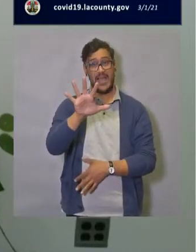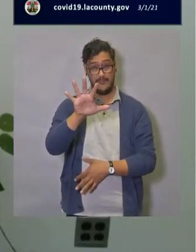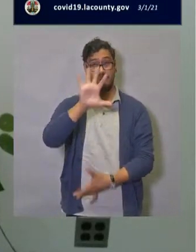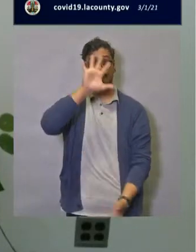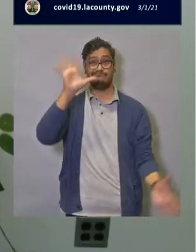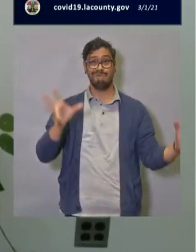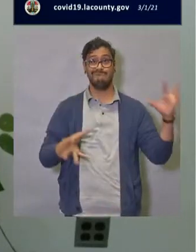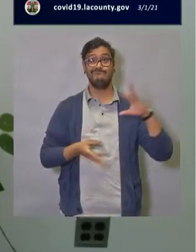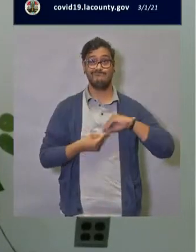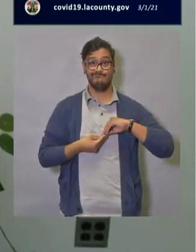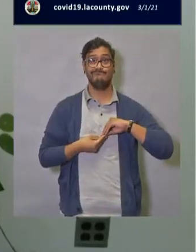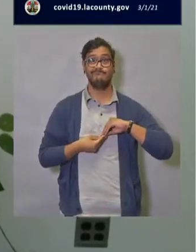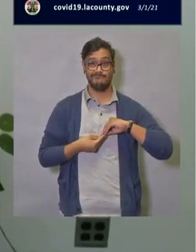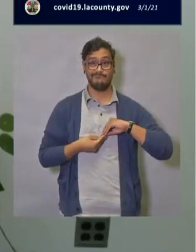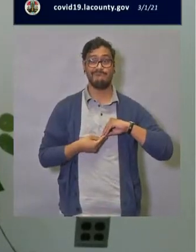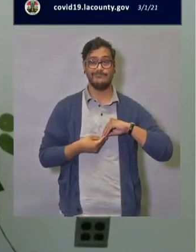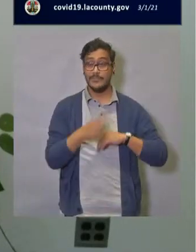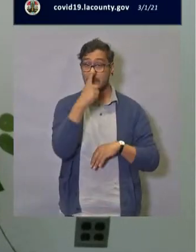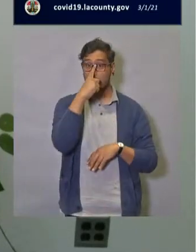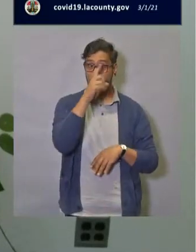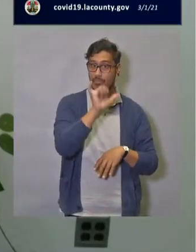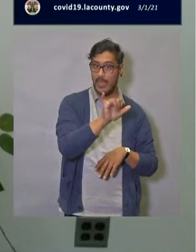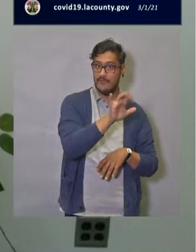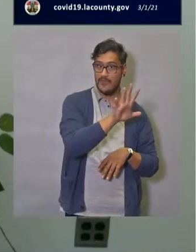1,192,895. These cases include